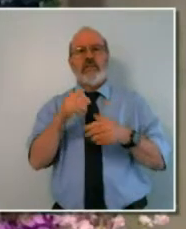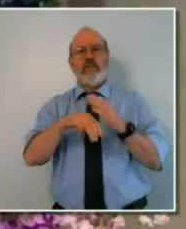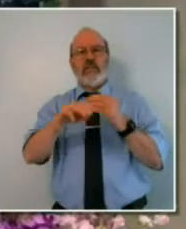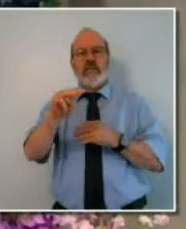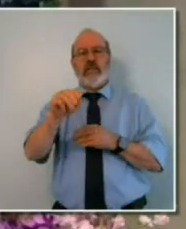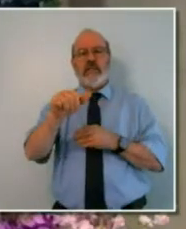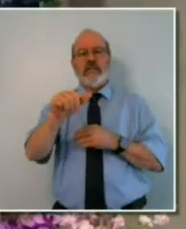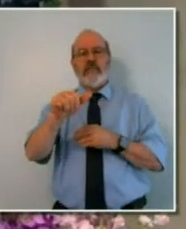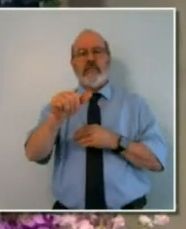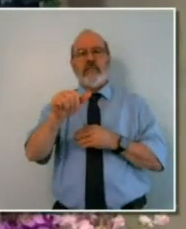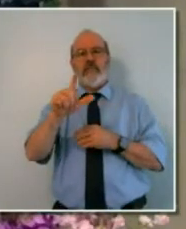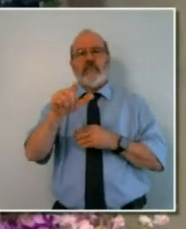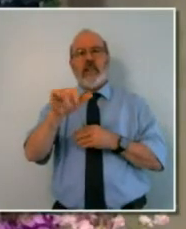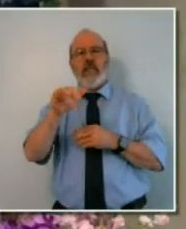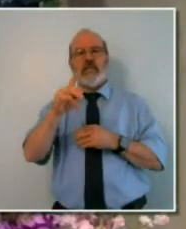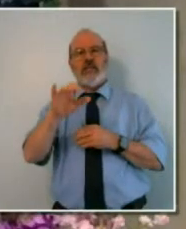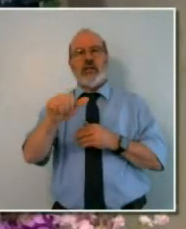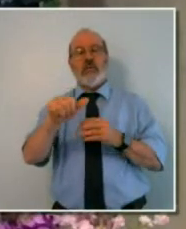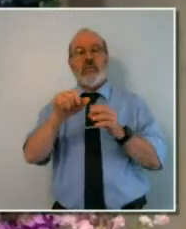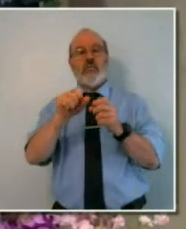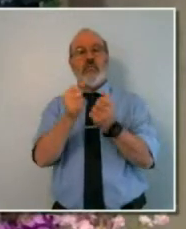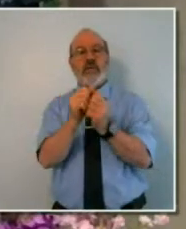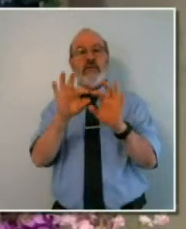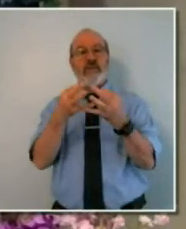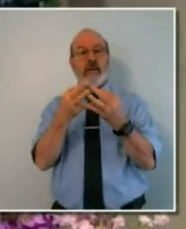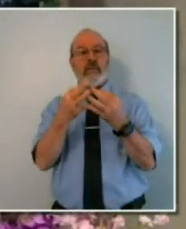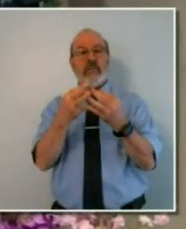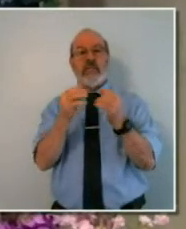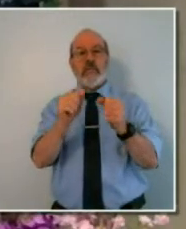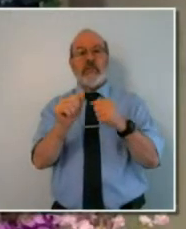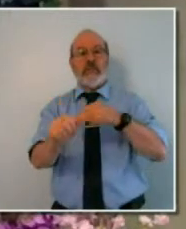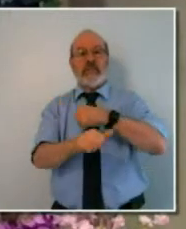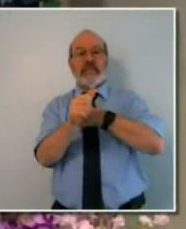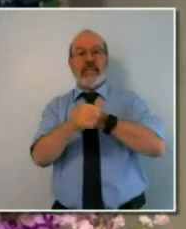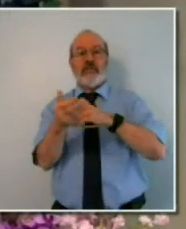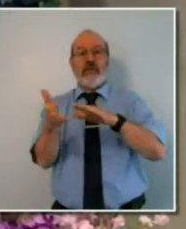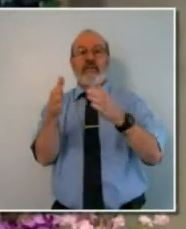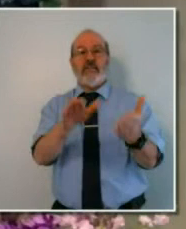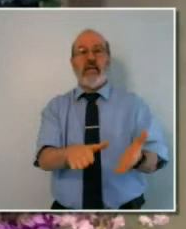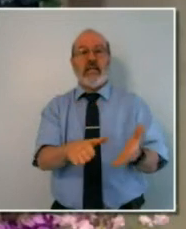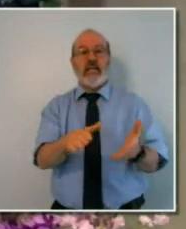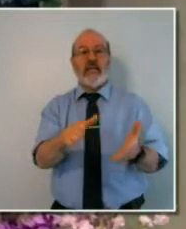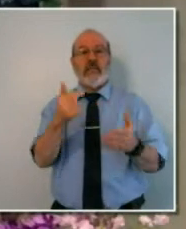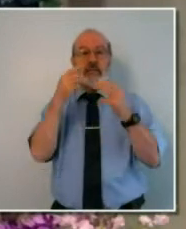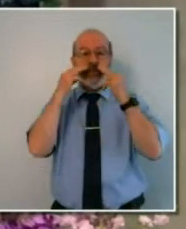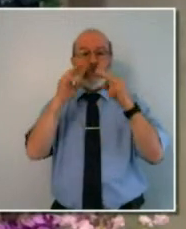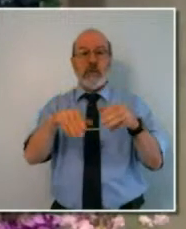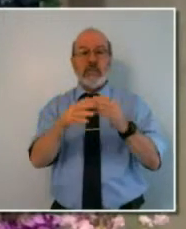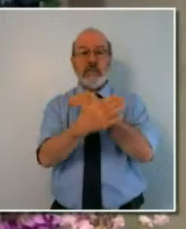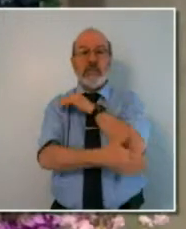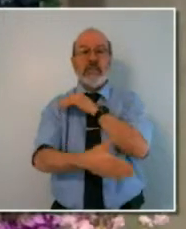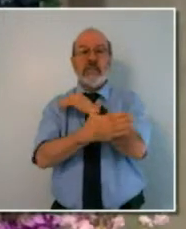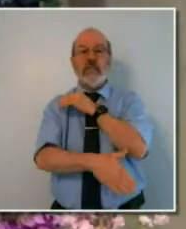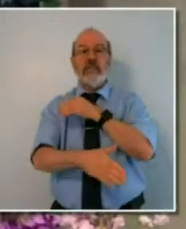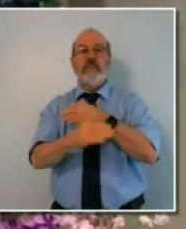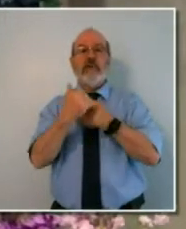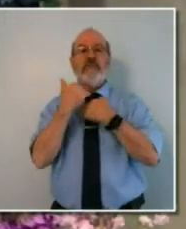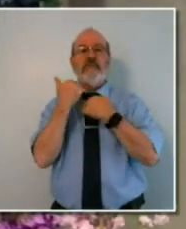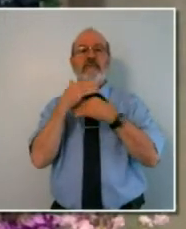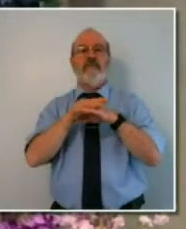her family and is potentially in danger of death, as it's a Muslim country that forbids